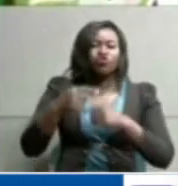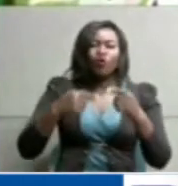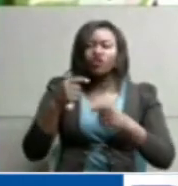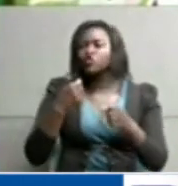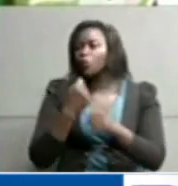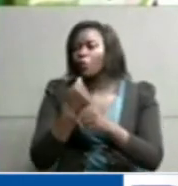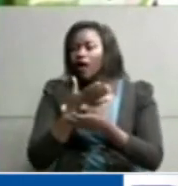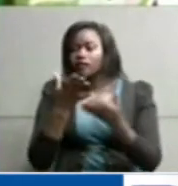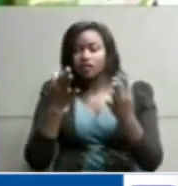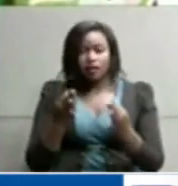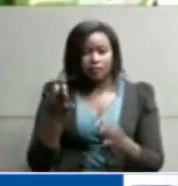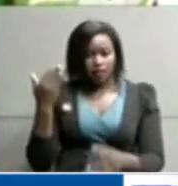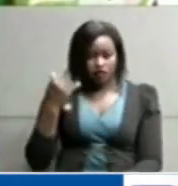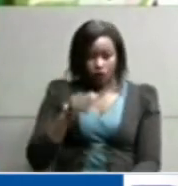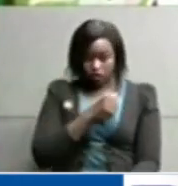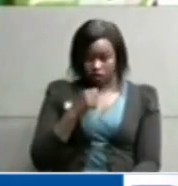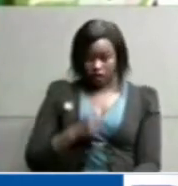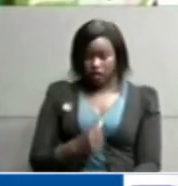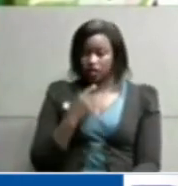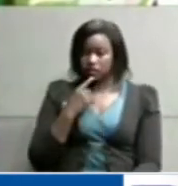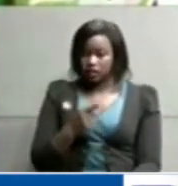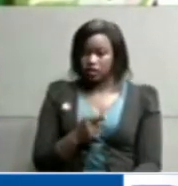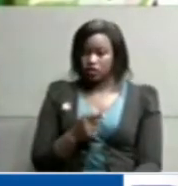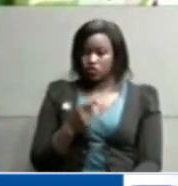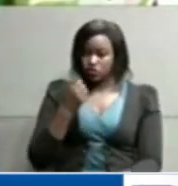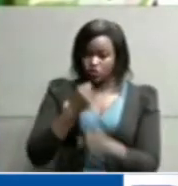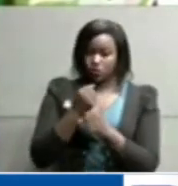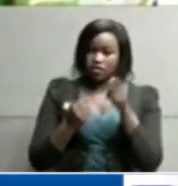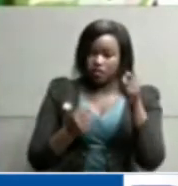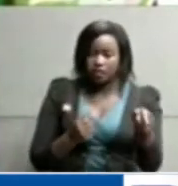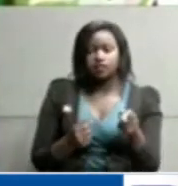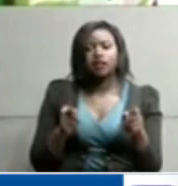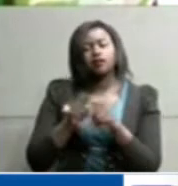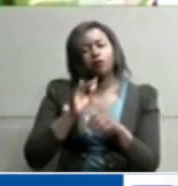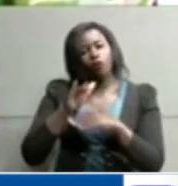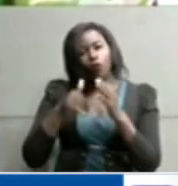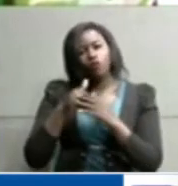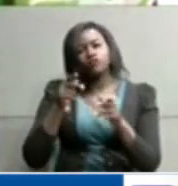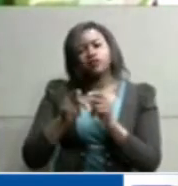In China, once the government says this, that's what is done.